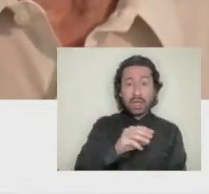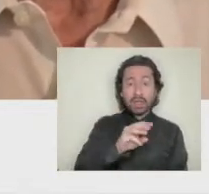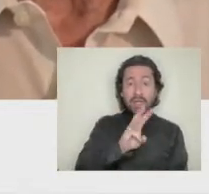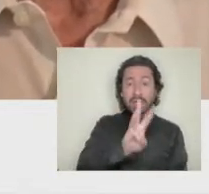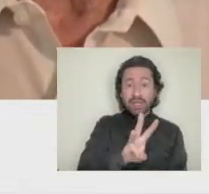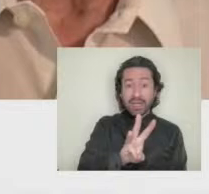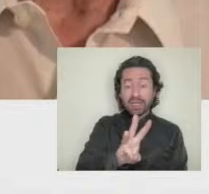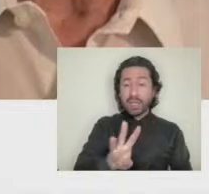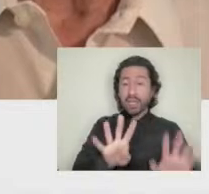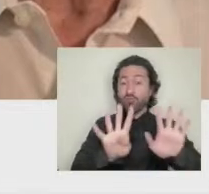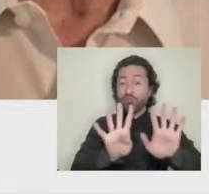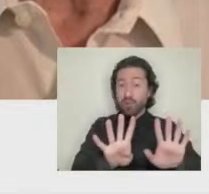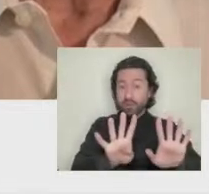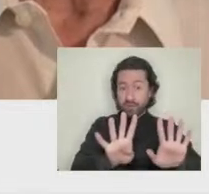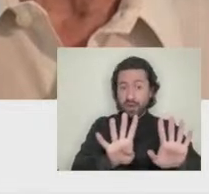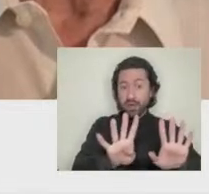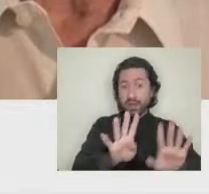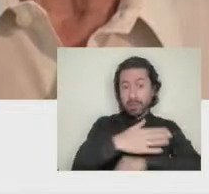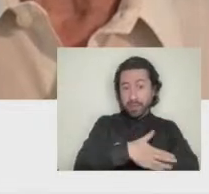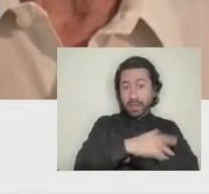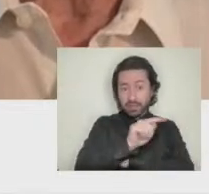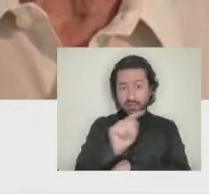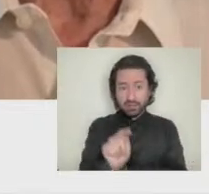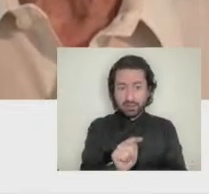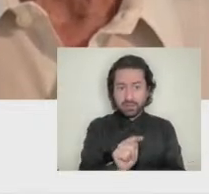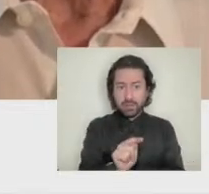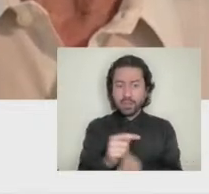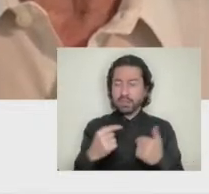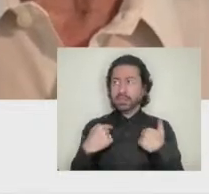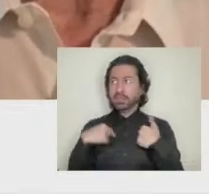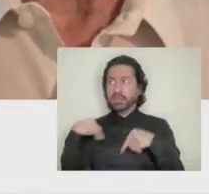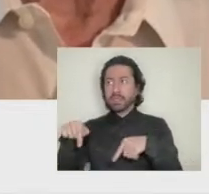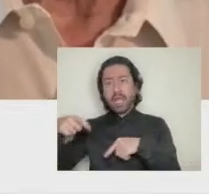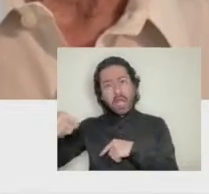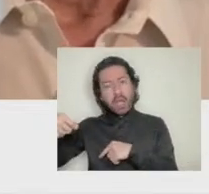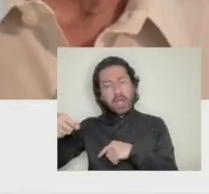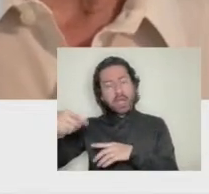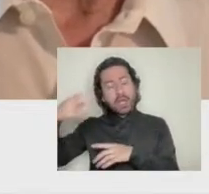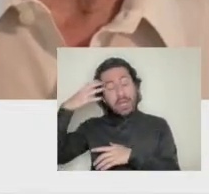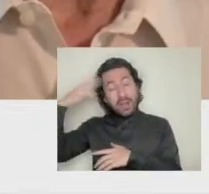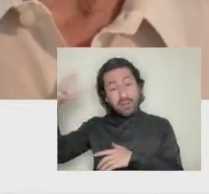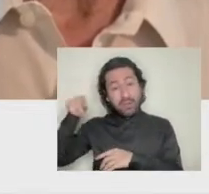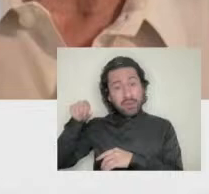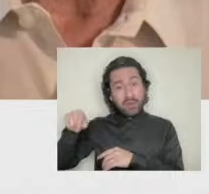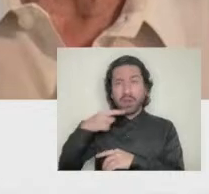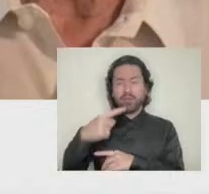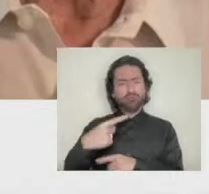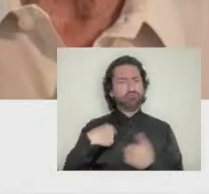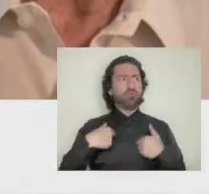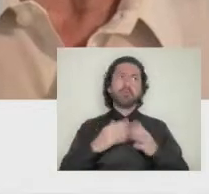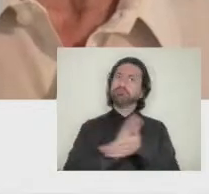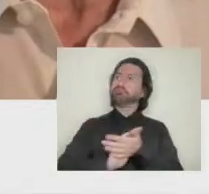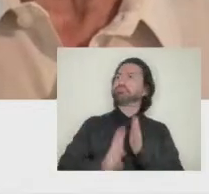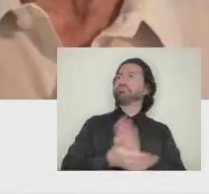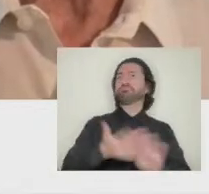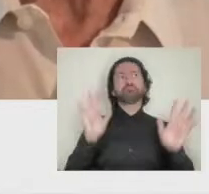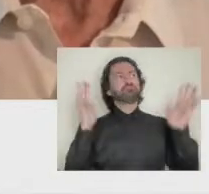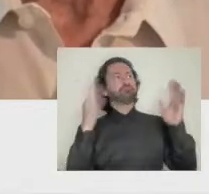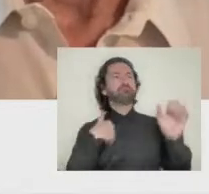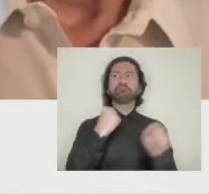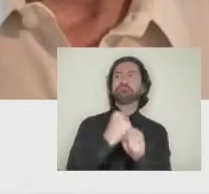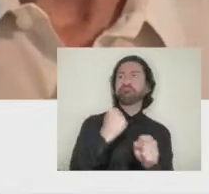current government boasts that they've been good for child poverty, no, they haven't. The data show that that's